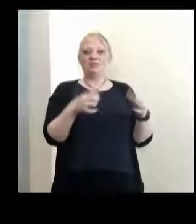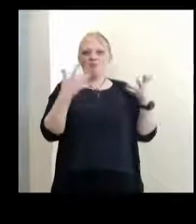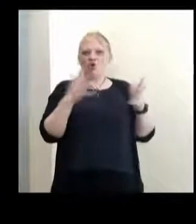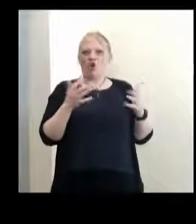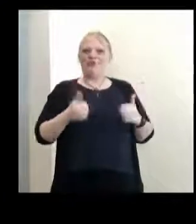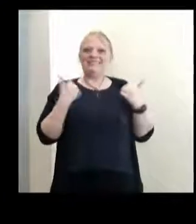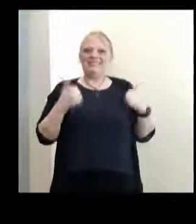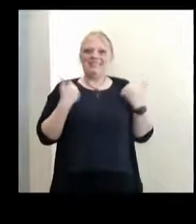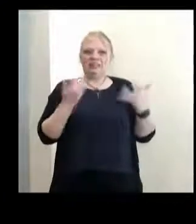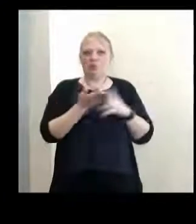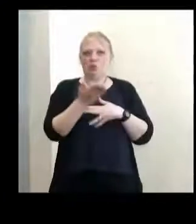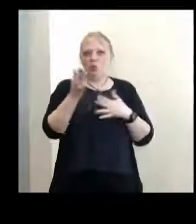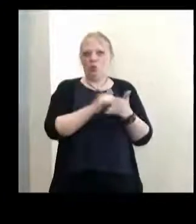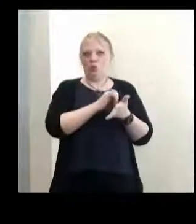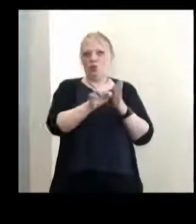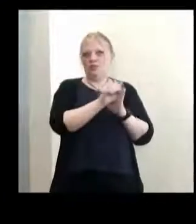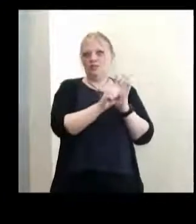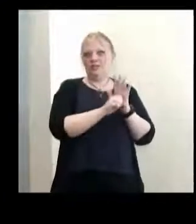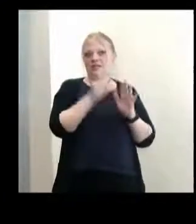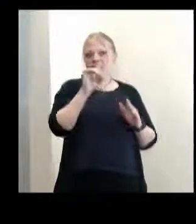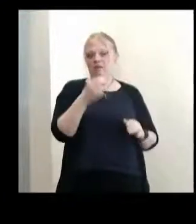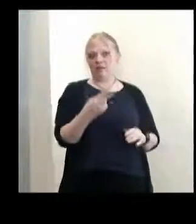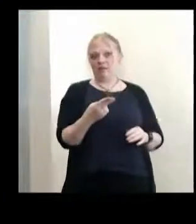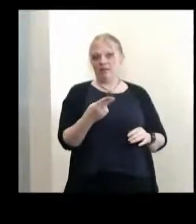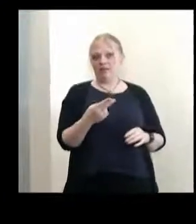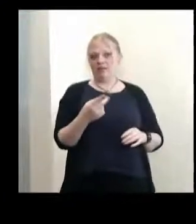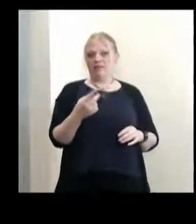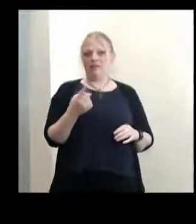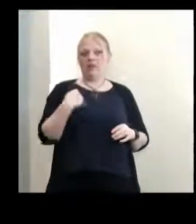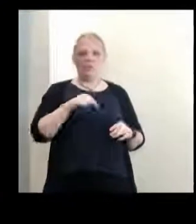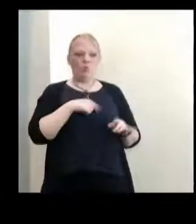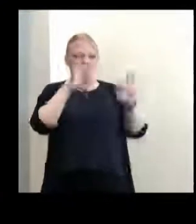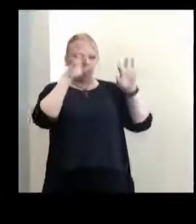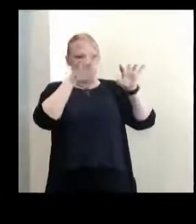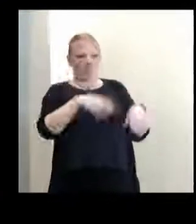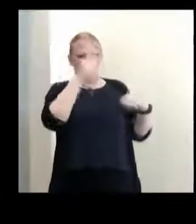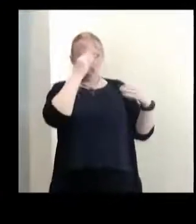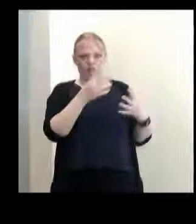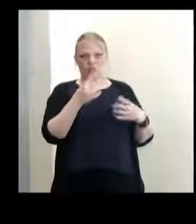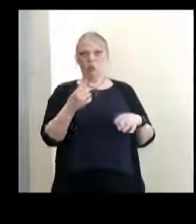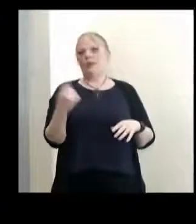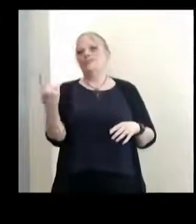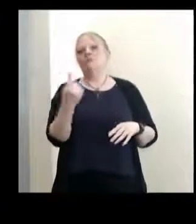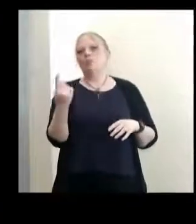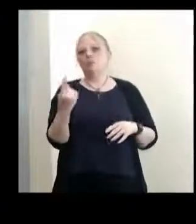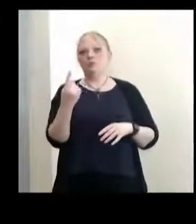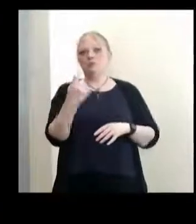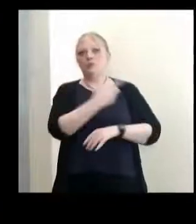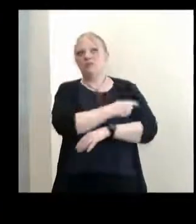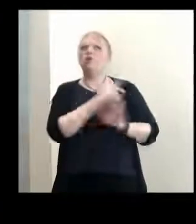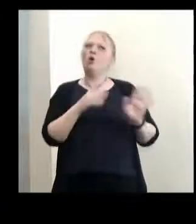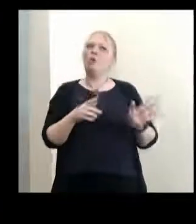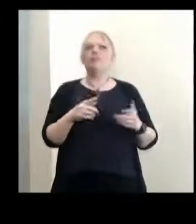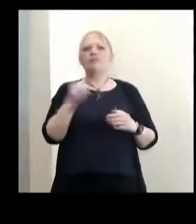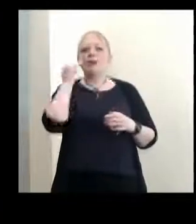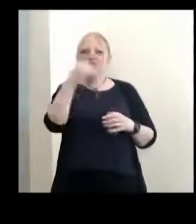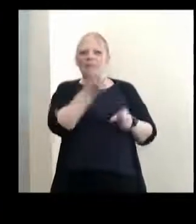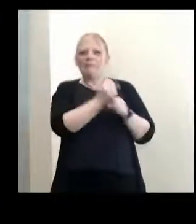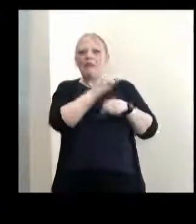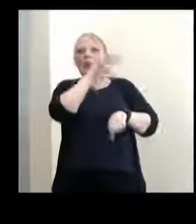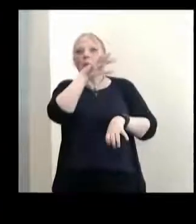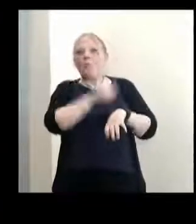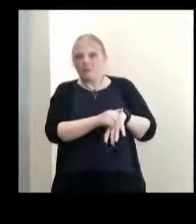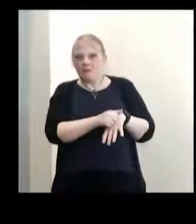through the New York State Department of Health. And when we enter information, when somebody gets vaccinated, or for that matter, when they just schedule an appointment,